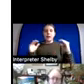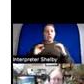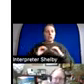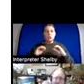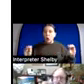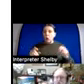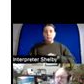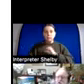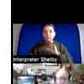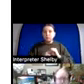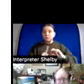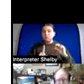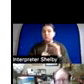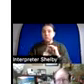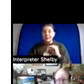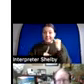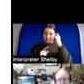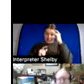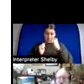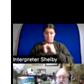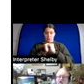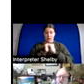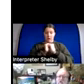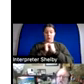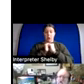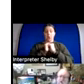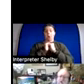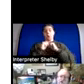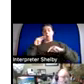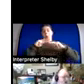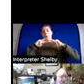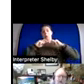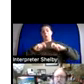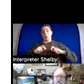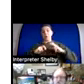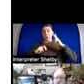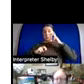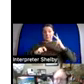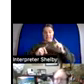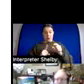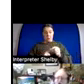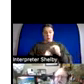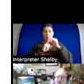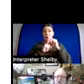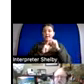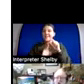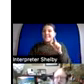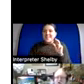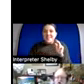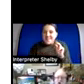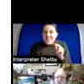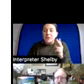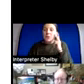and you open up a human brain you will not find one word you will find a bunch of neurons connected to each other and that's what